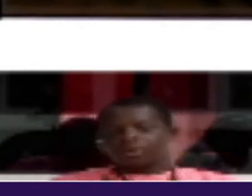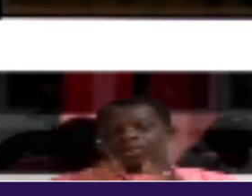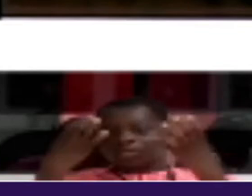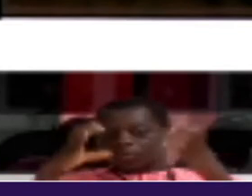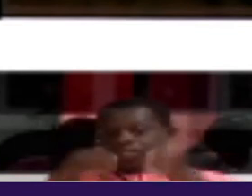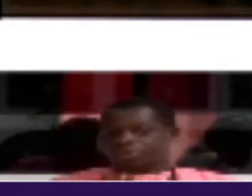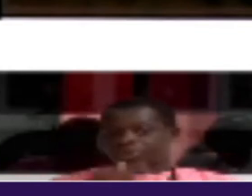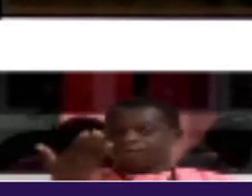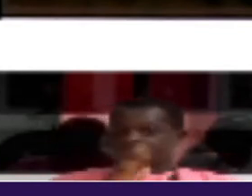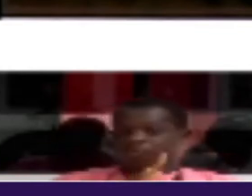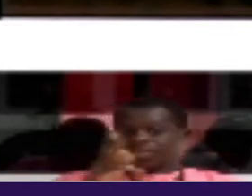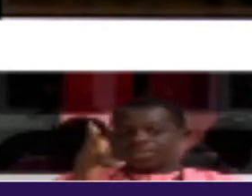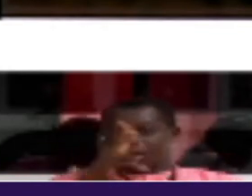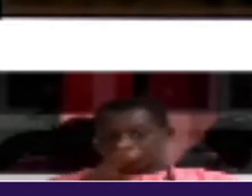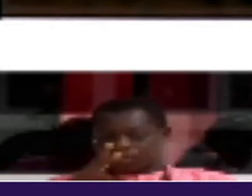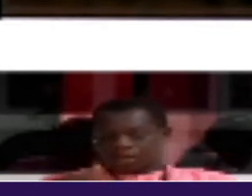just from centuries.